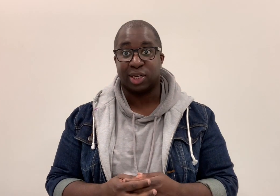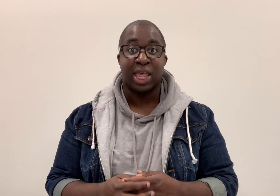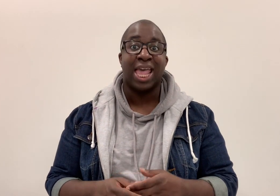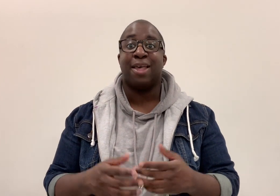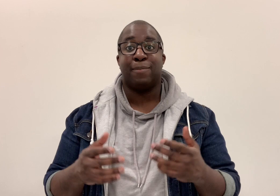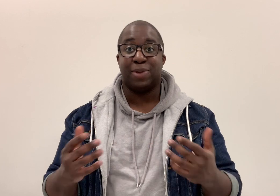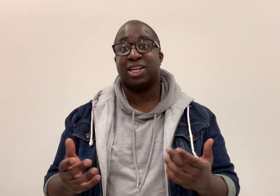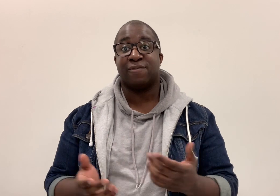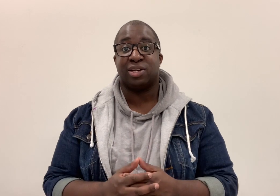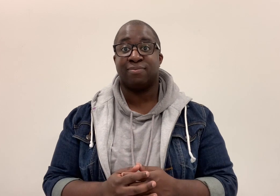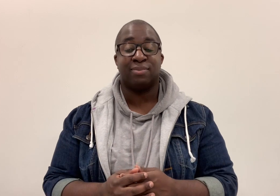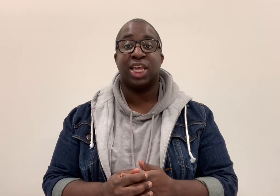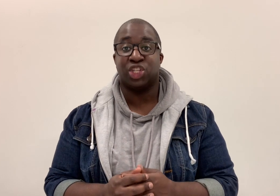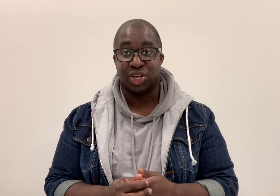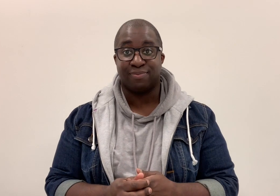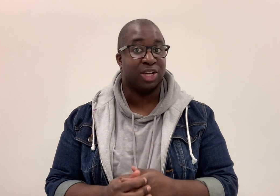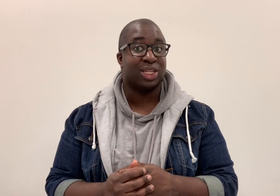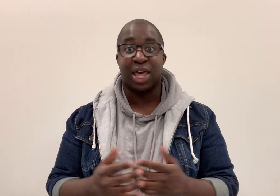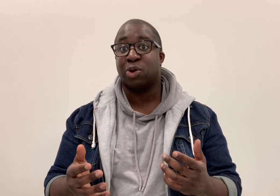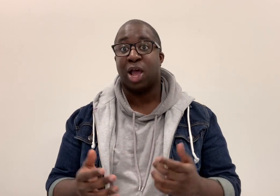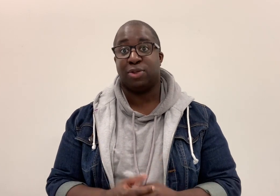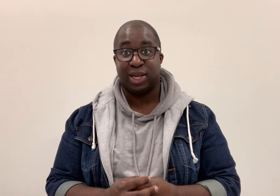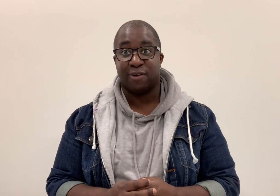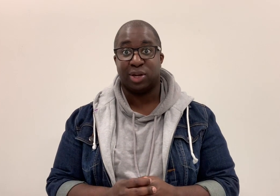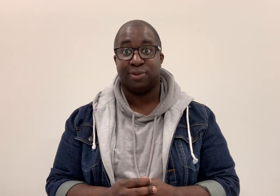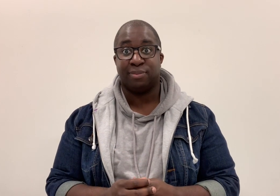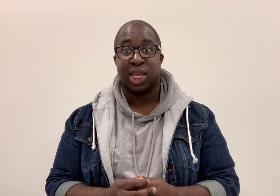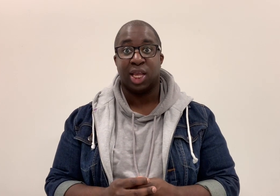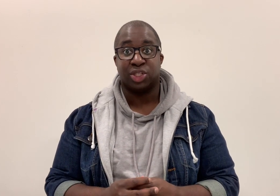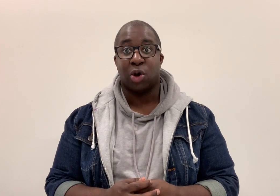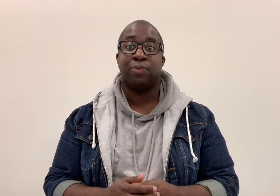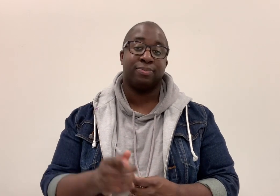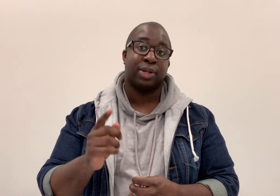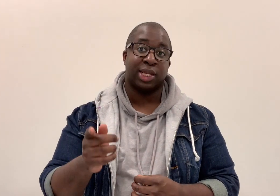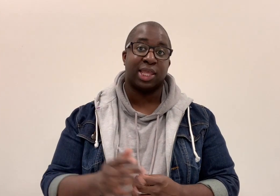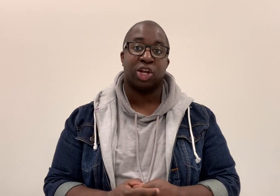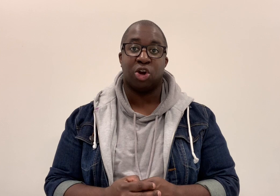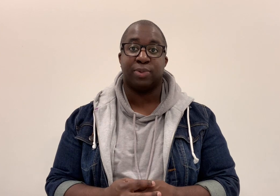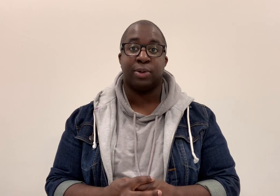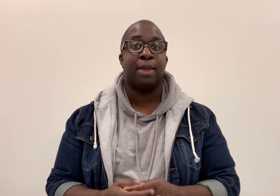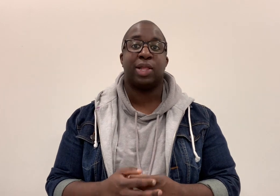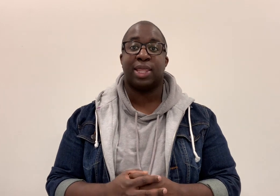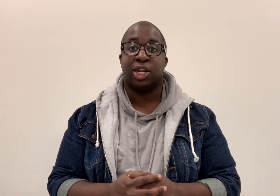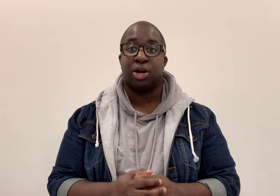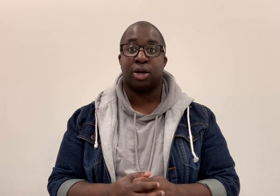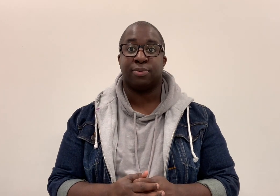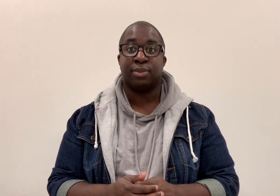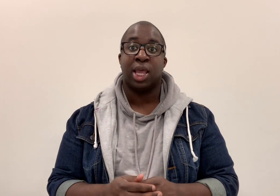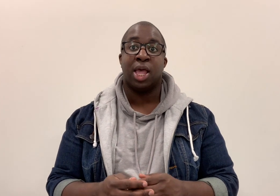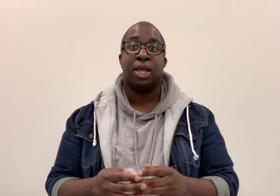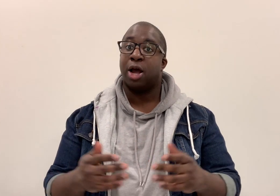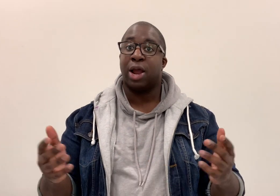little different. But being different is good. There's nothing wrong with being different. So take that encouragement and plant that in your